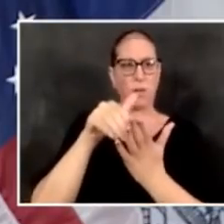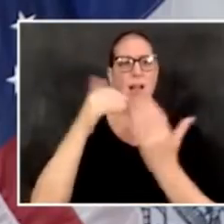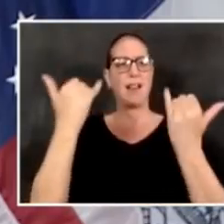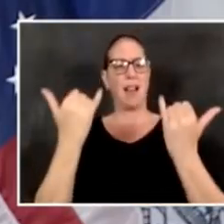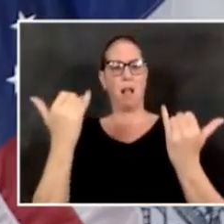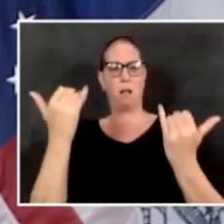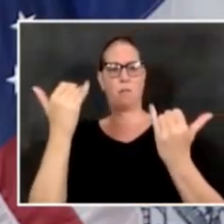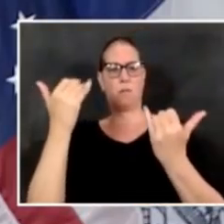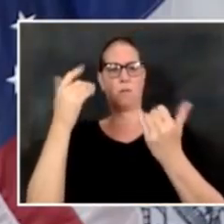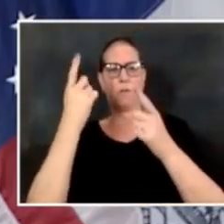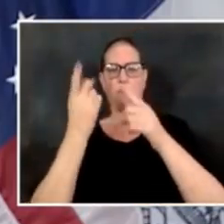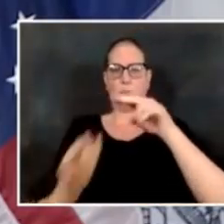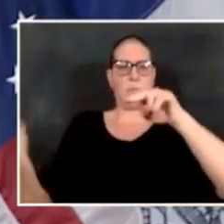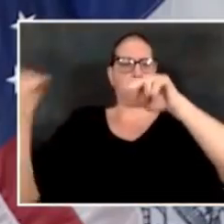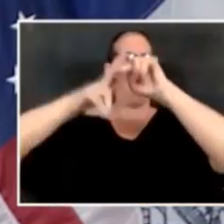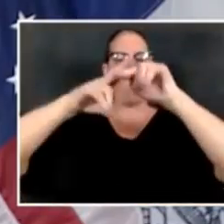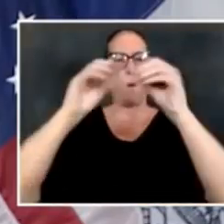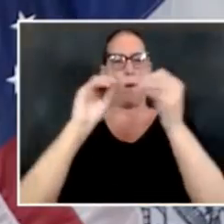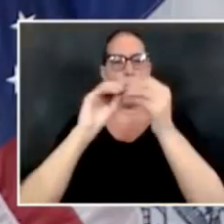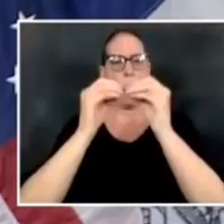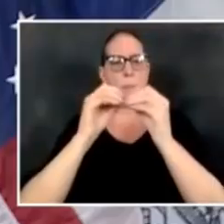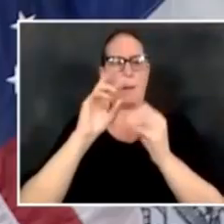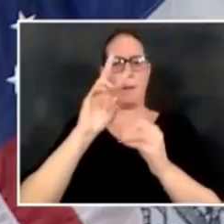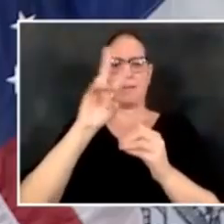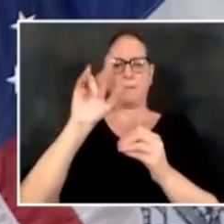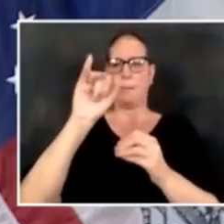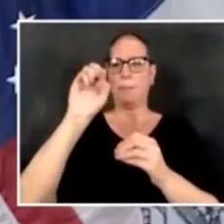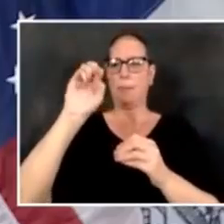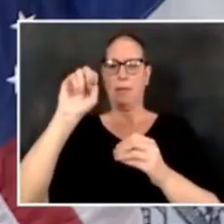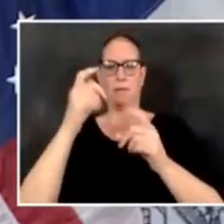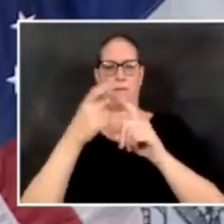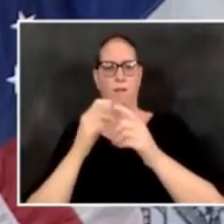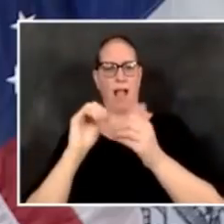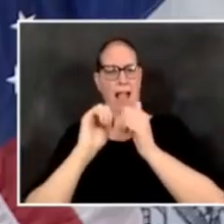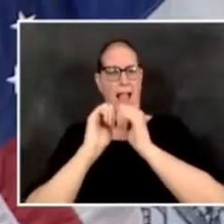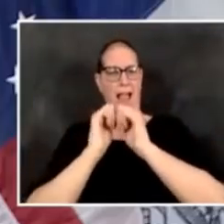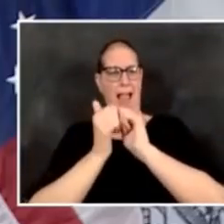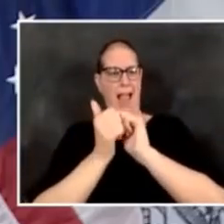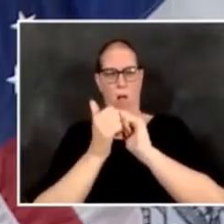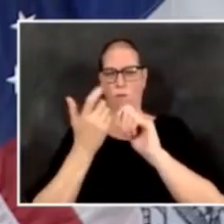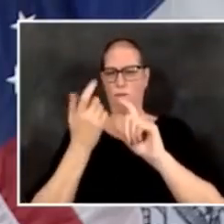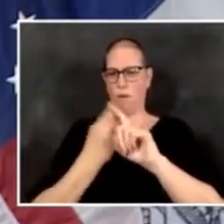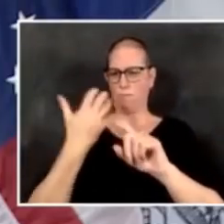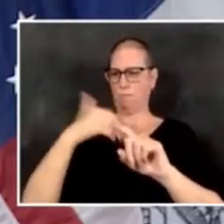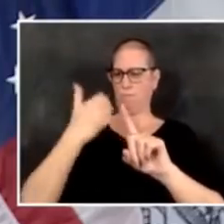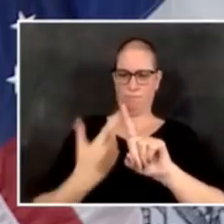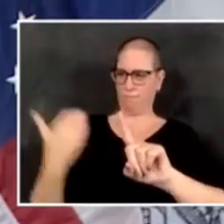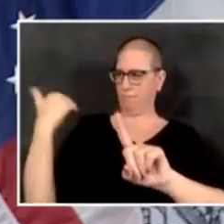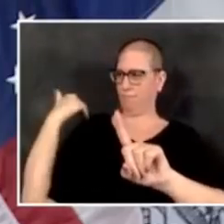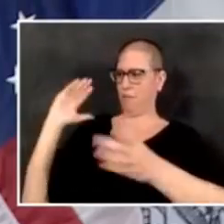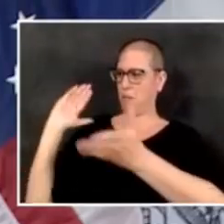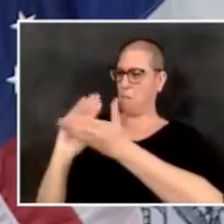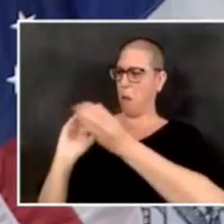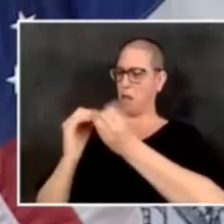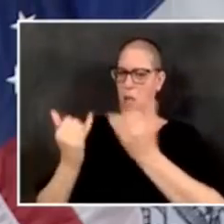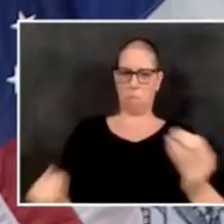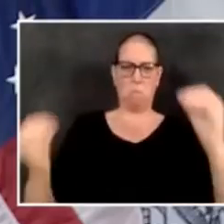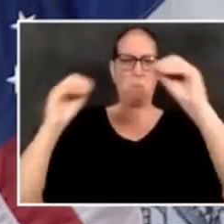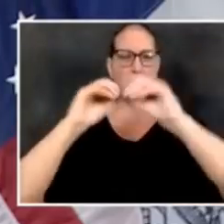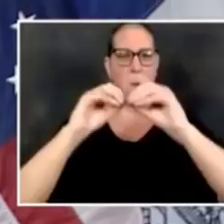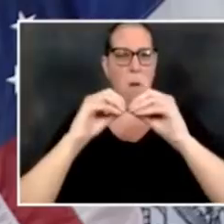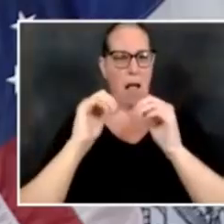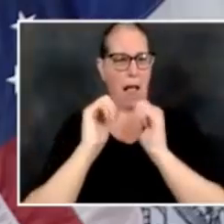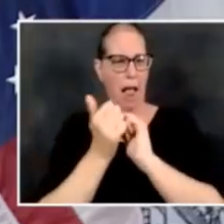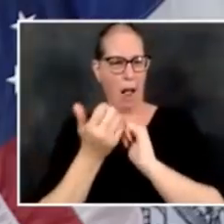so dramatically. And then I have a question for Commissioner Shea as well. I think Ashley asked earlier about